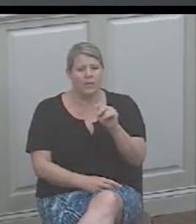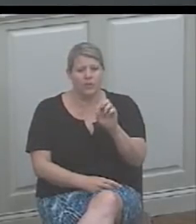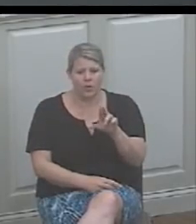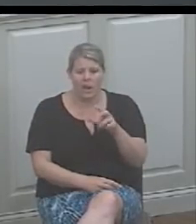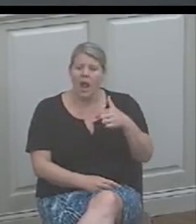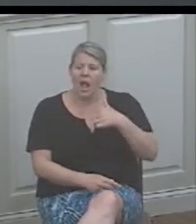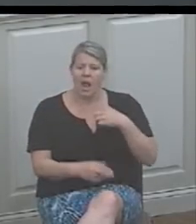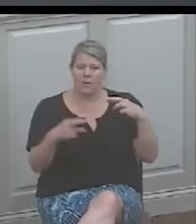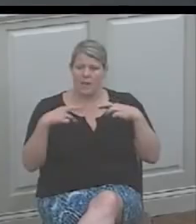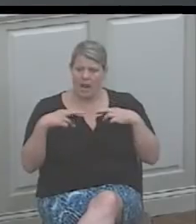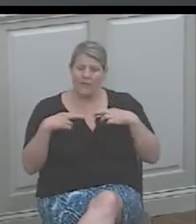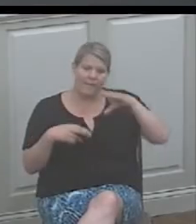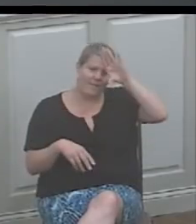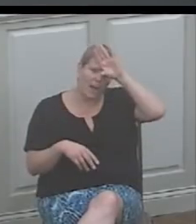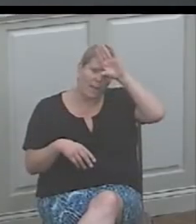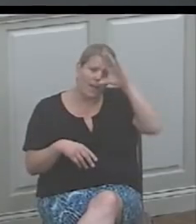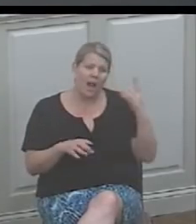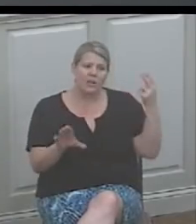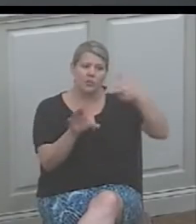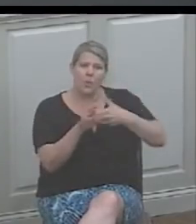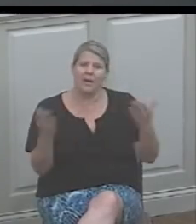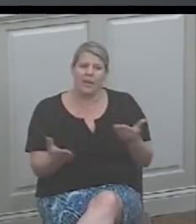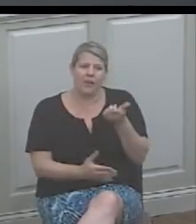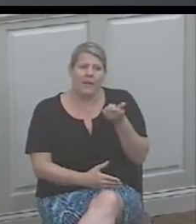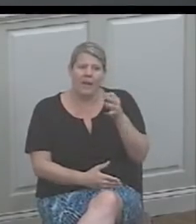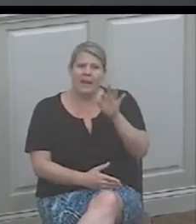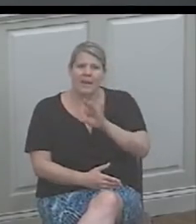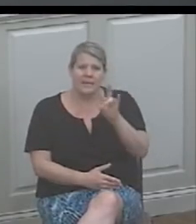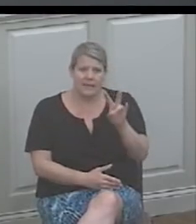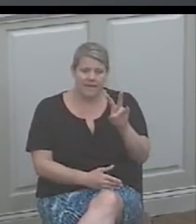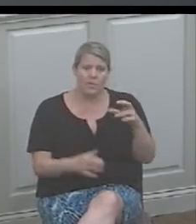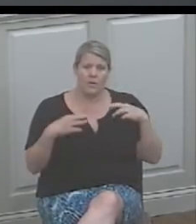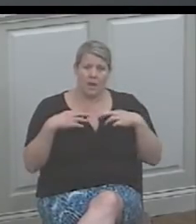Department. I came here in 1997 and retired in